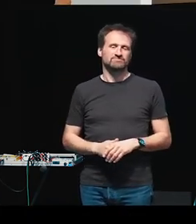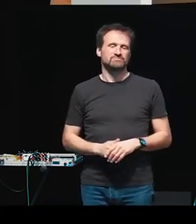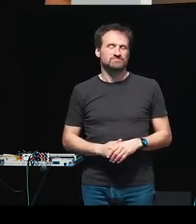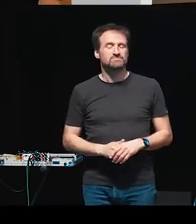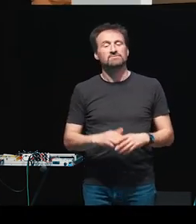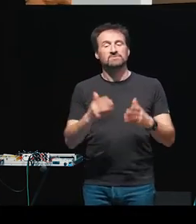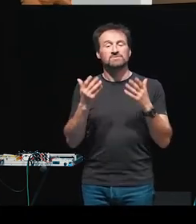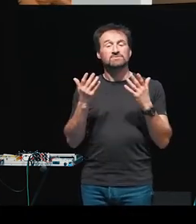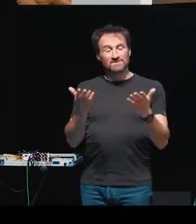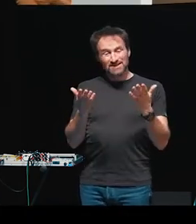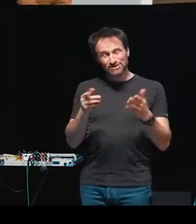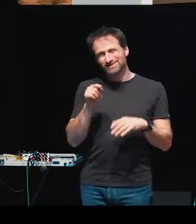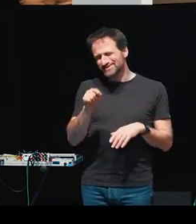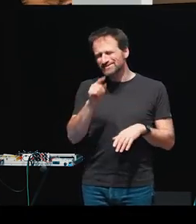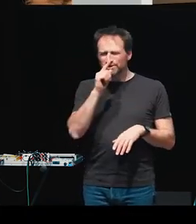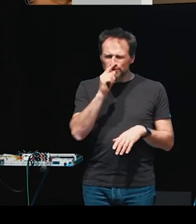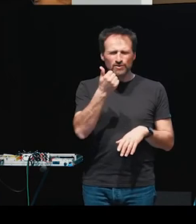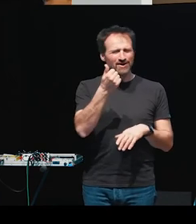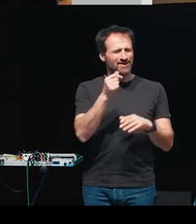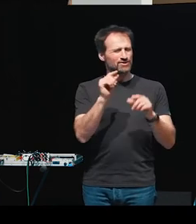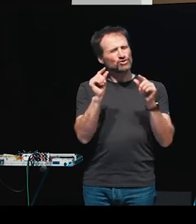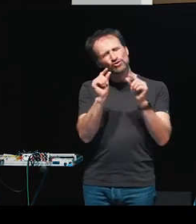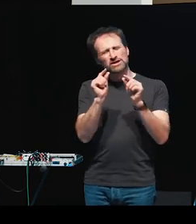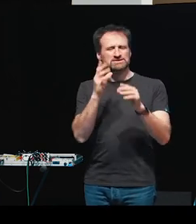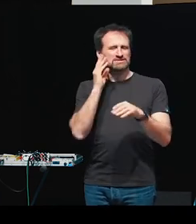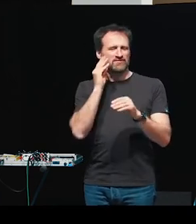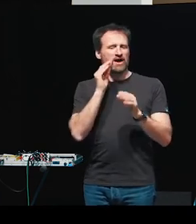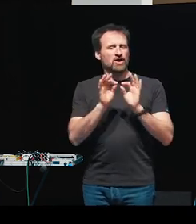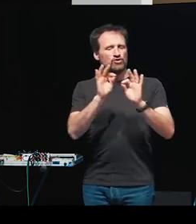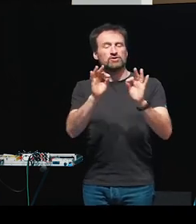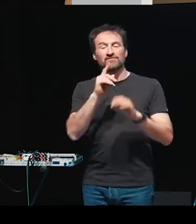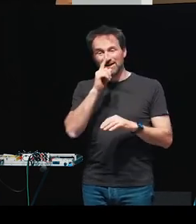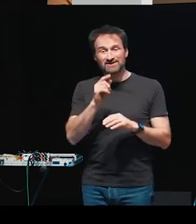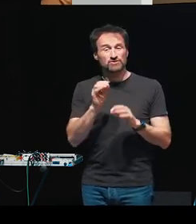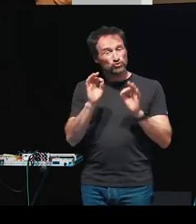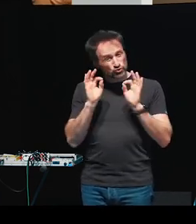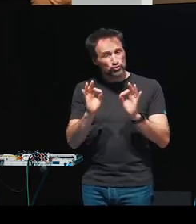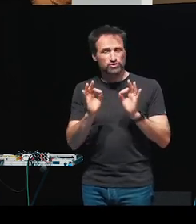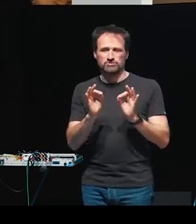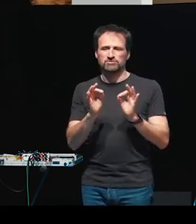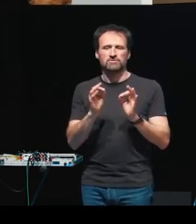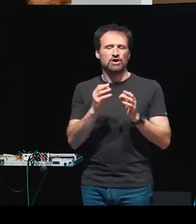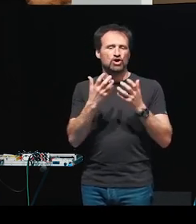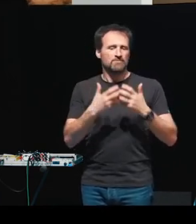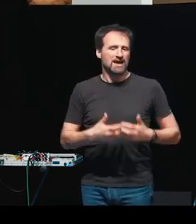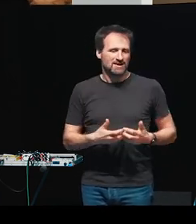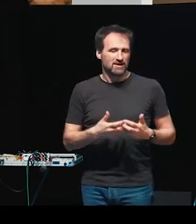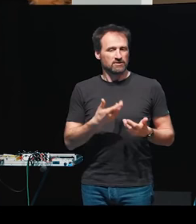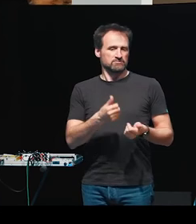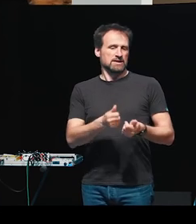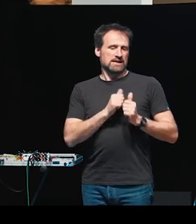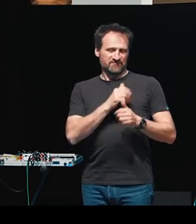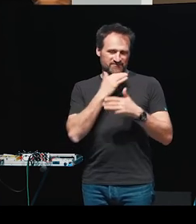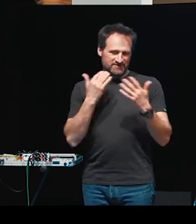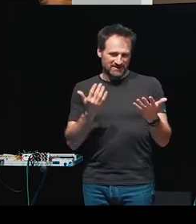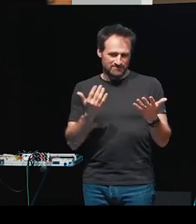So this is just a bit of the experience you get when you have a really helpful compiler. I recommend seeing